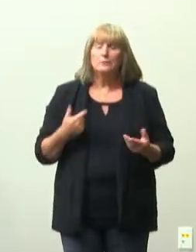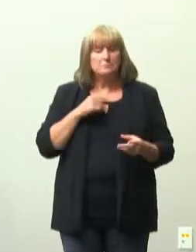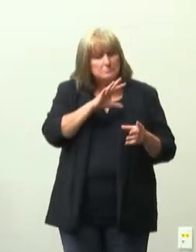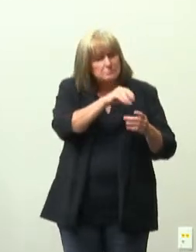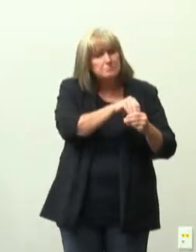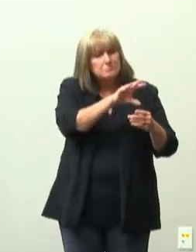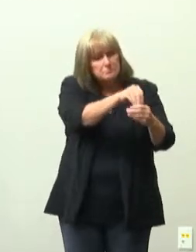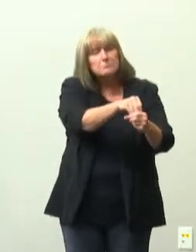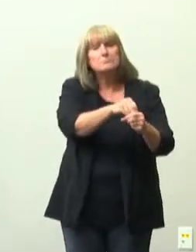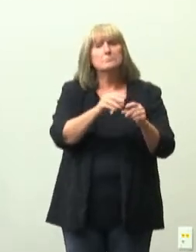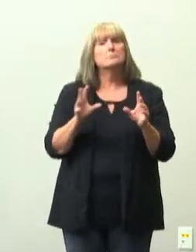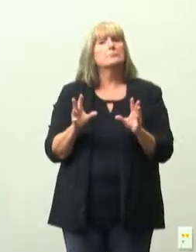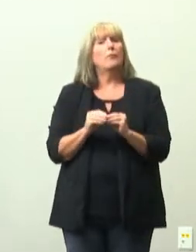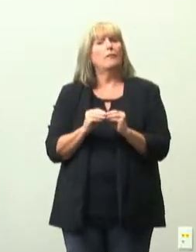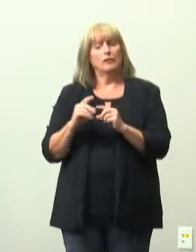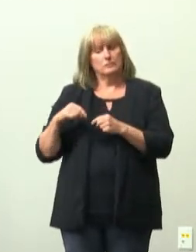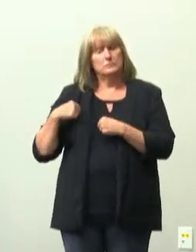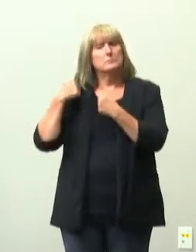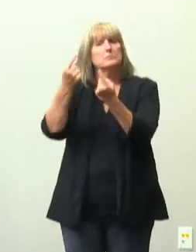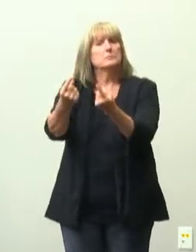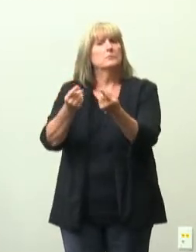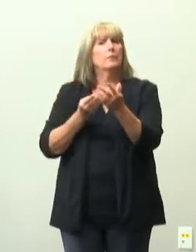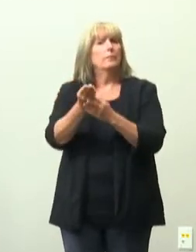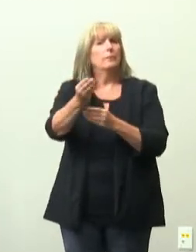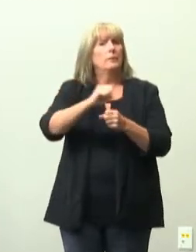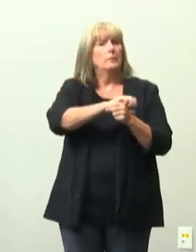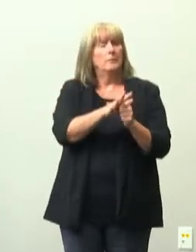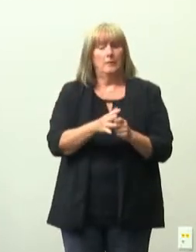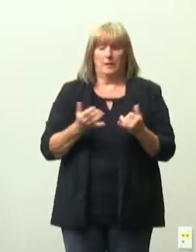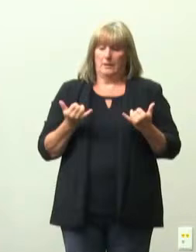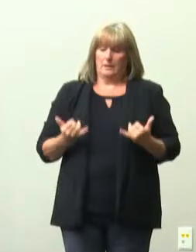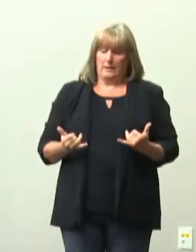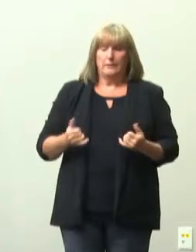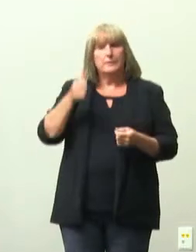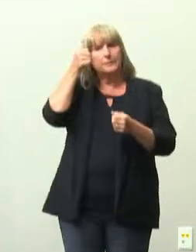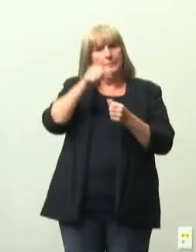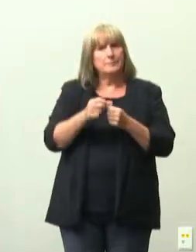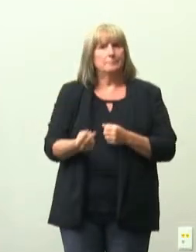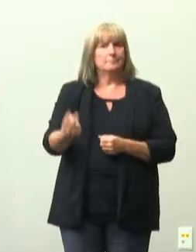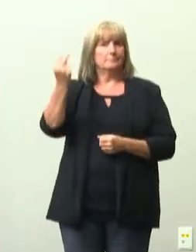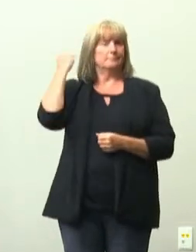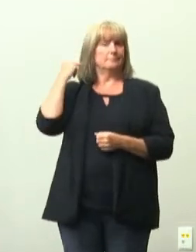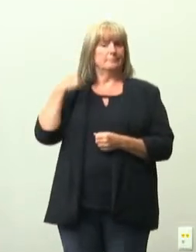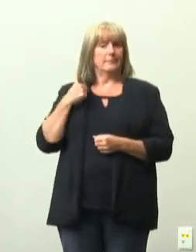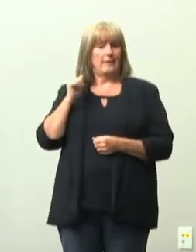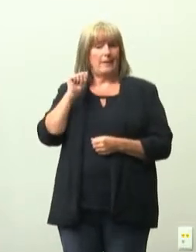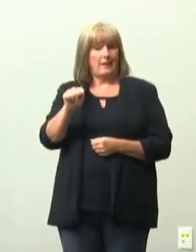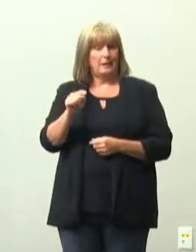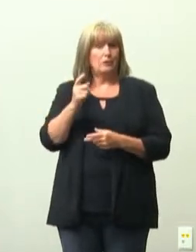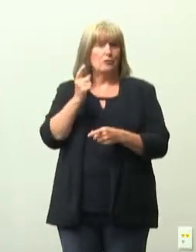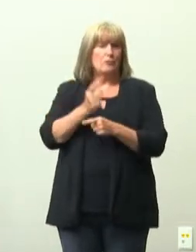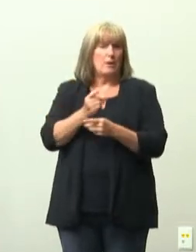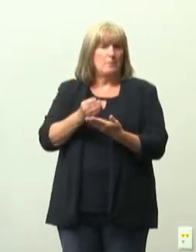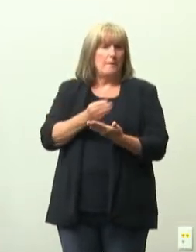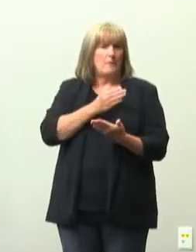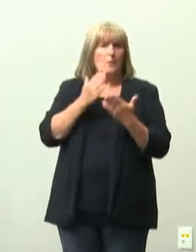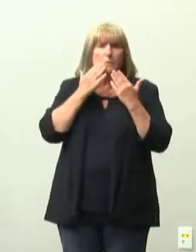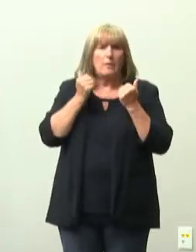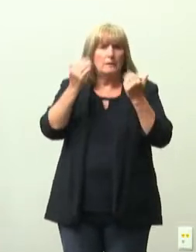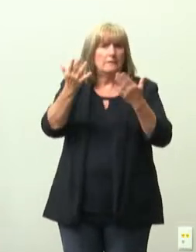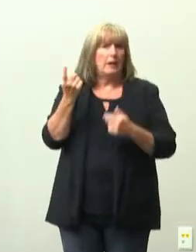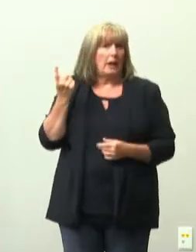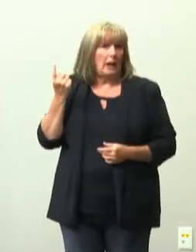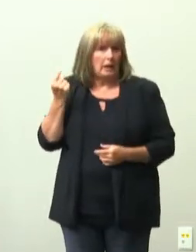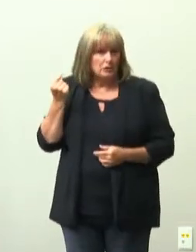conferences over this pandemic, and this has some reminiscence to the one I was at shortly before Thanksgiving, because we